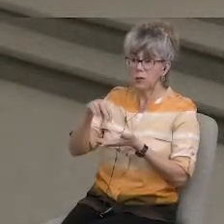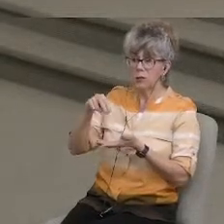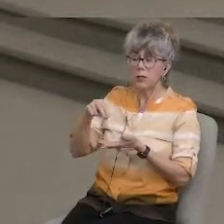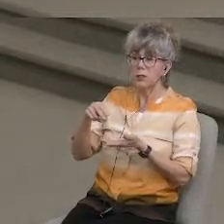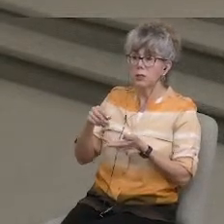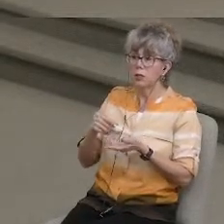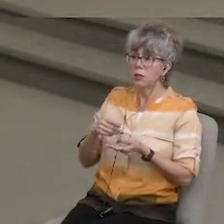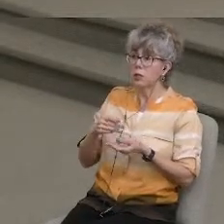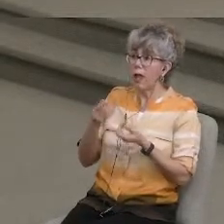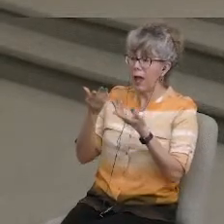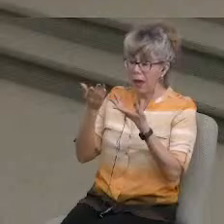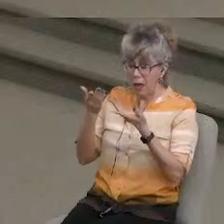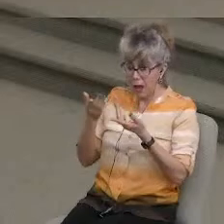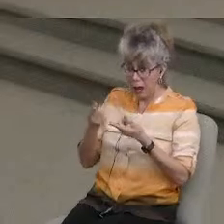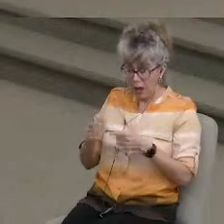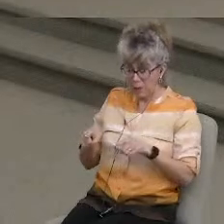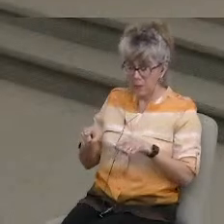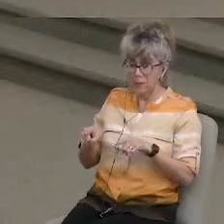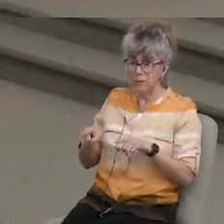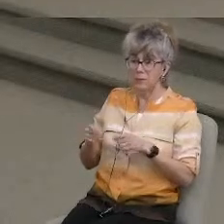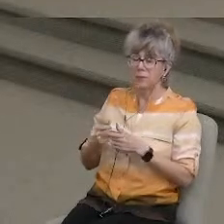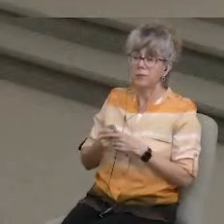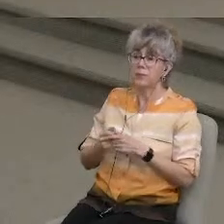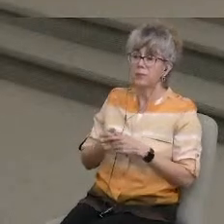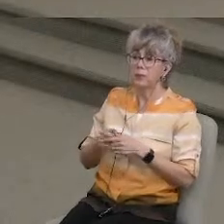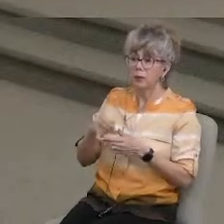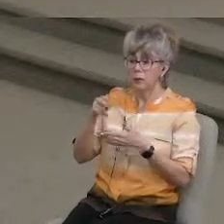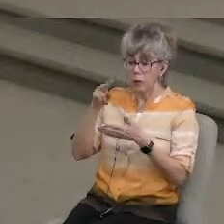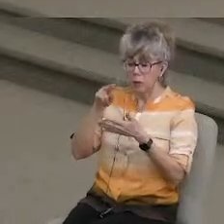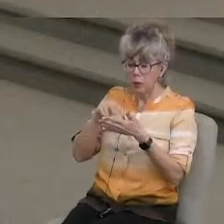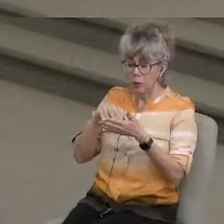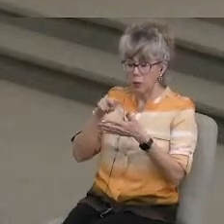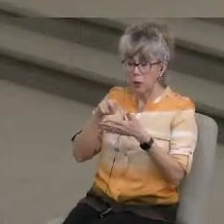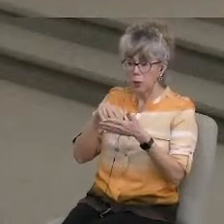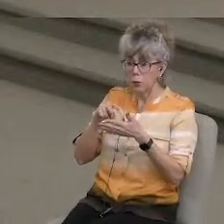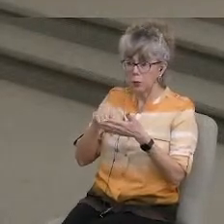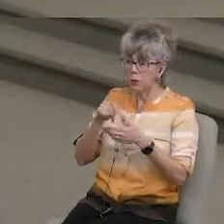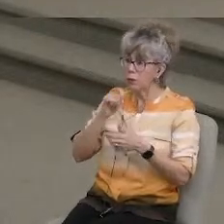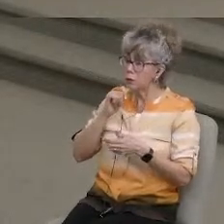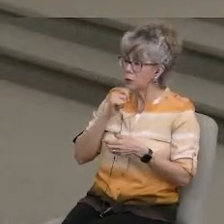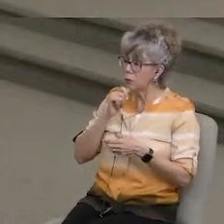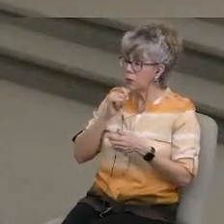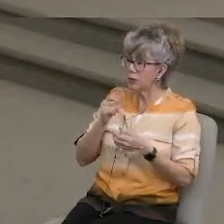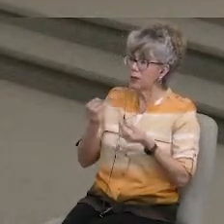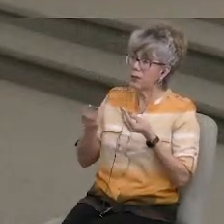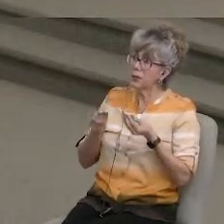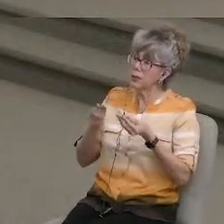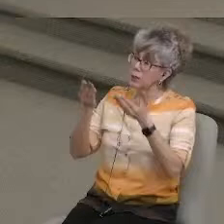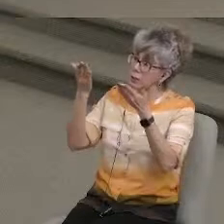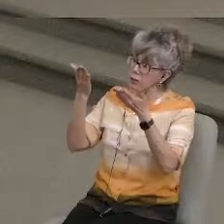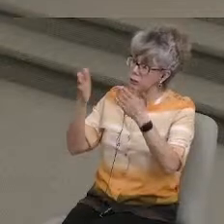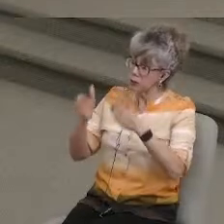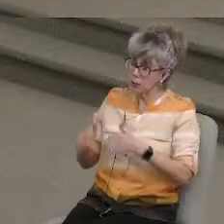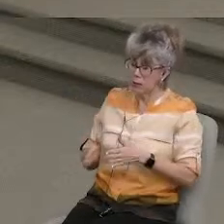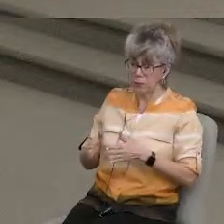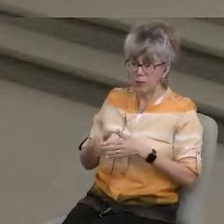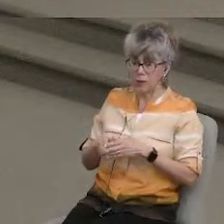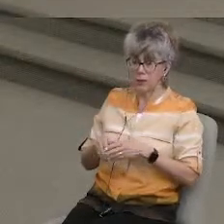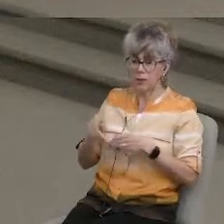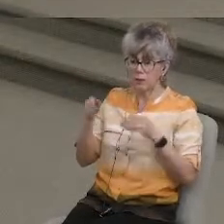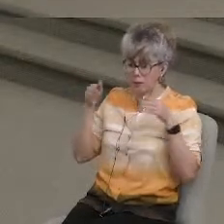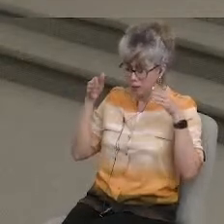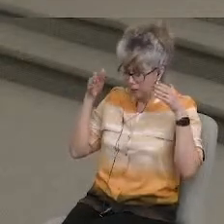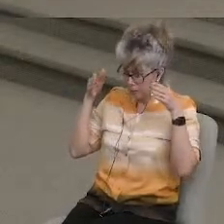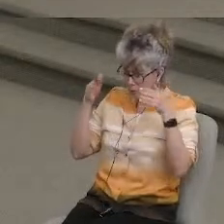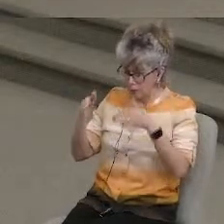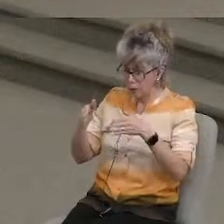various biblical images of Jesus. We read about them in Scripture, the suffering servant, and they come into sharp focus, all